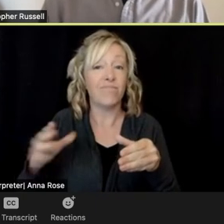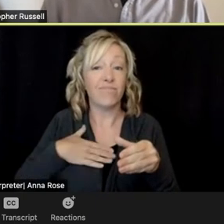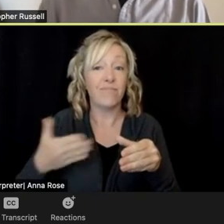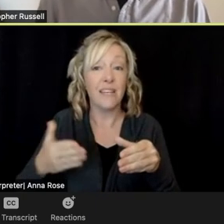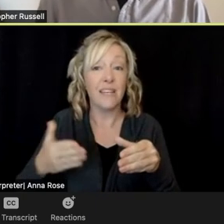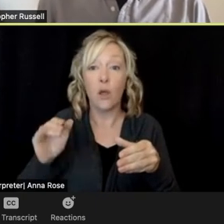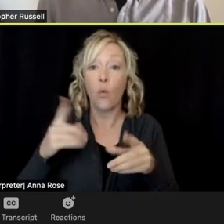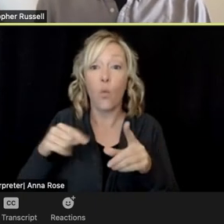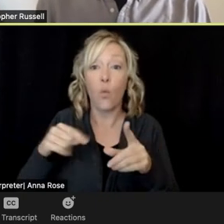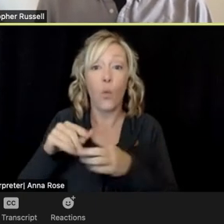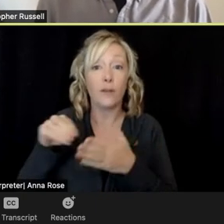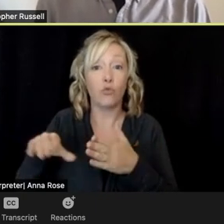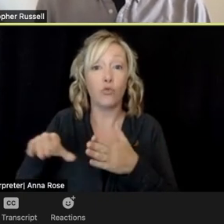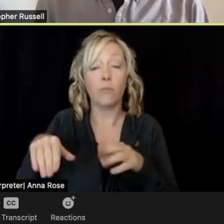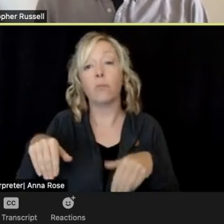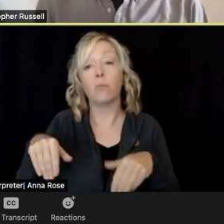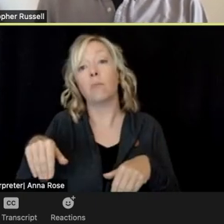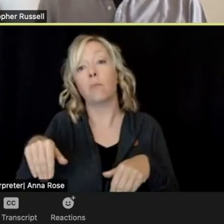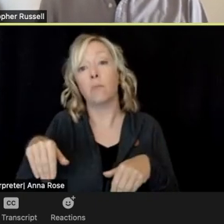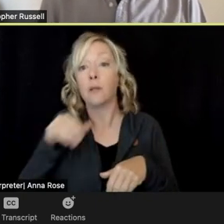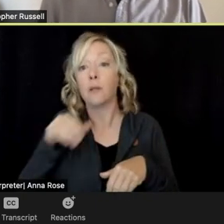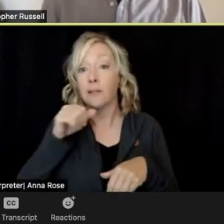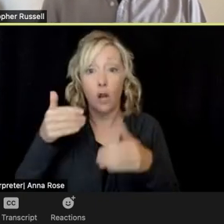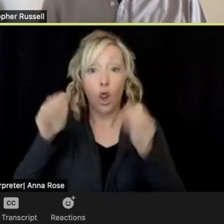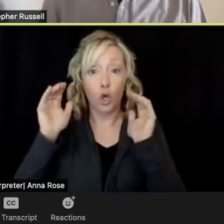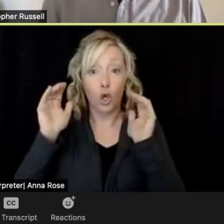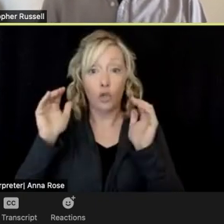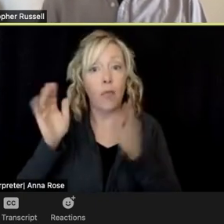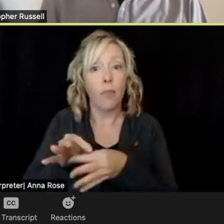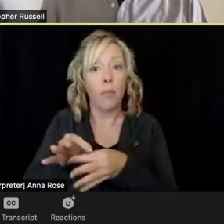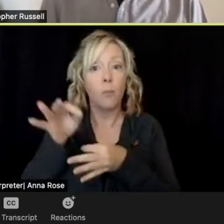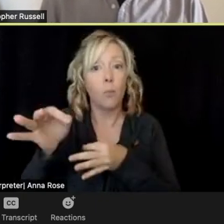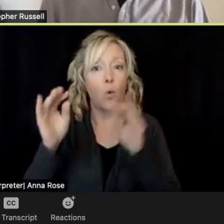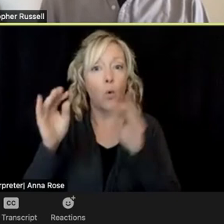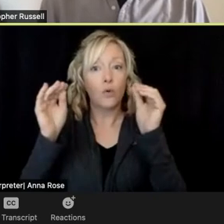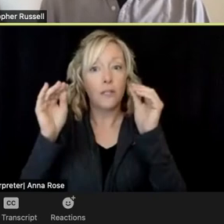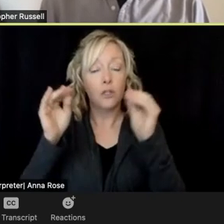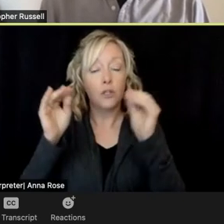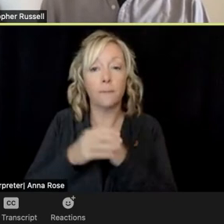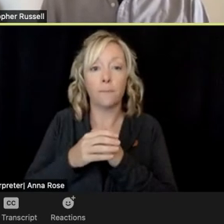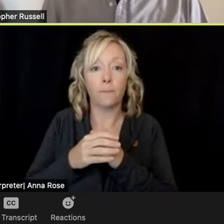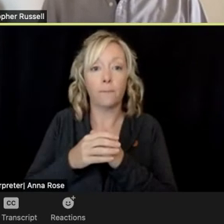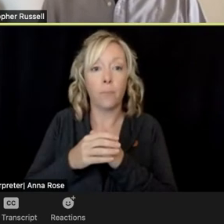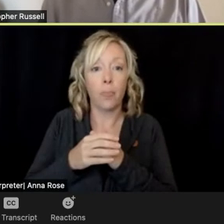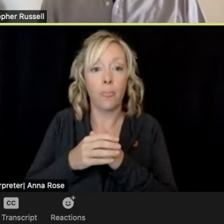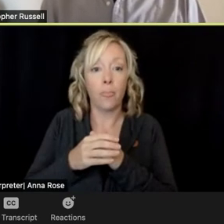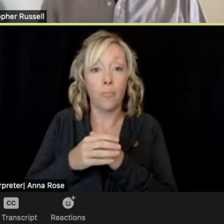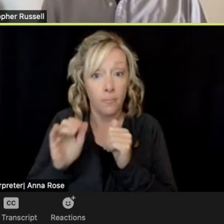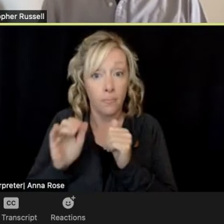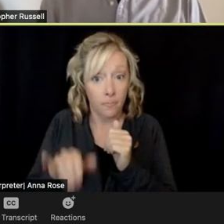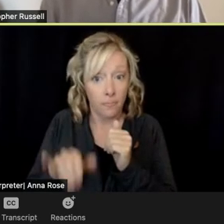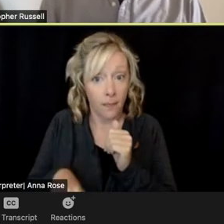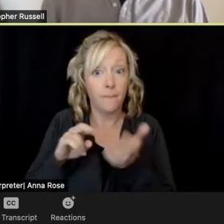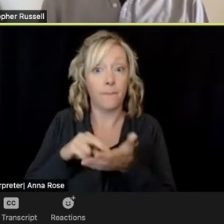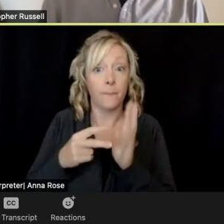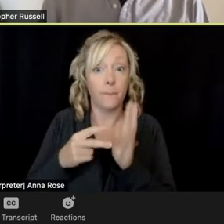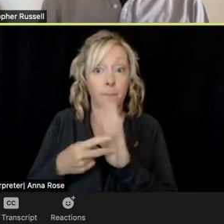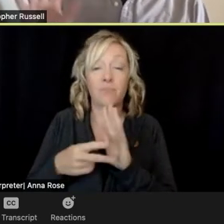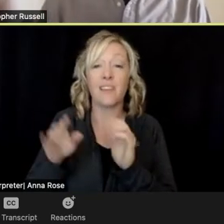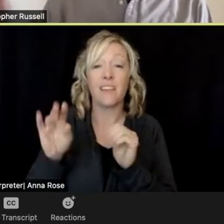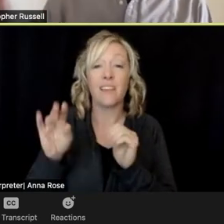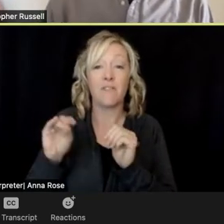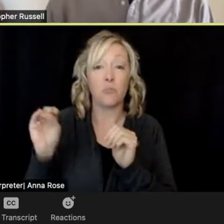So what does that mean? That means that if we have a student who's not alert, 70% of us are going to say, they're not ready for that right